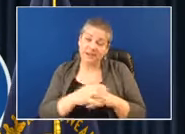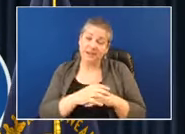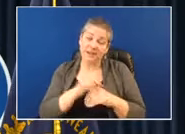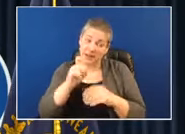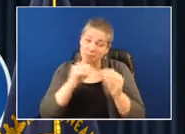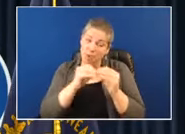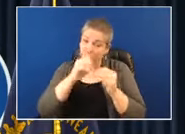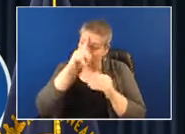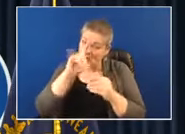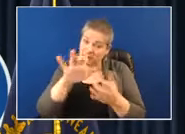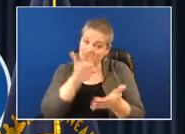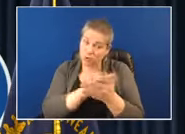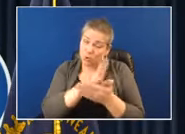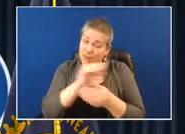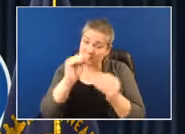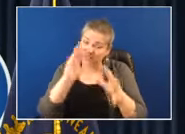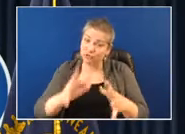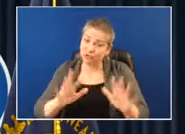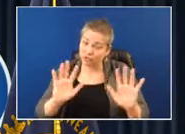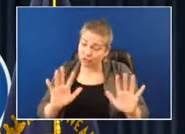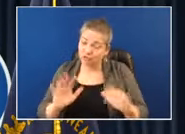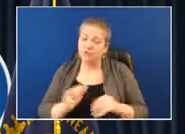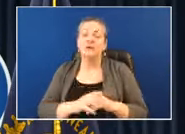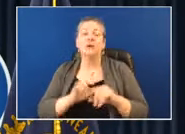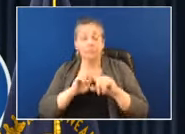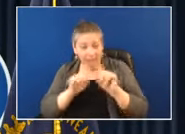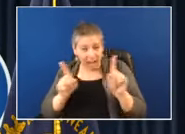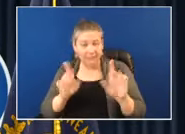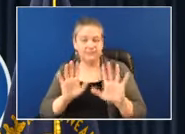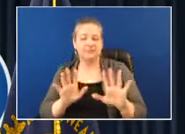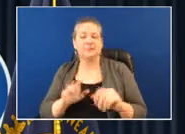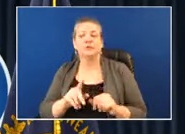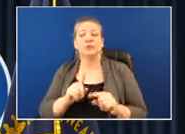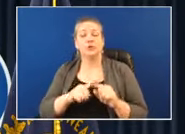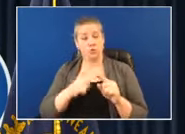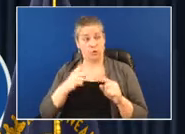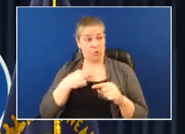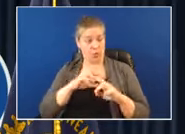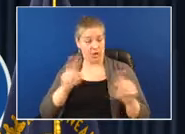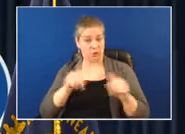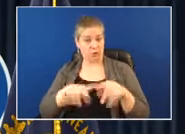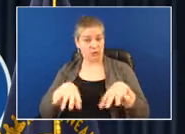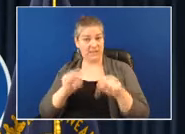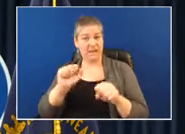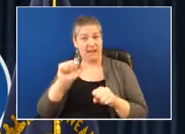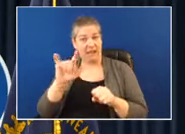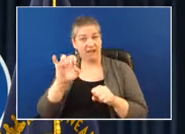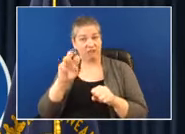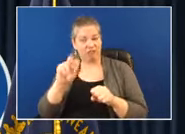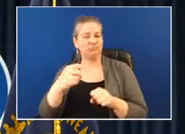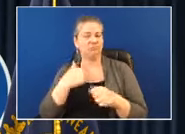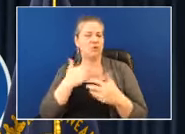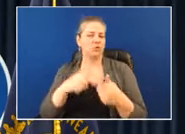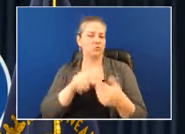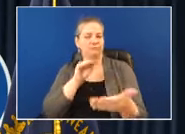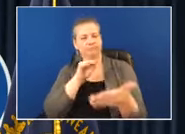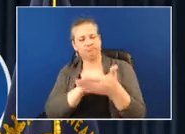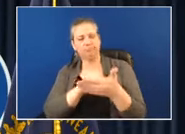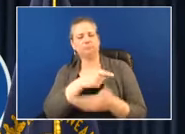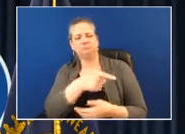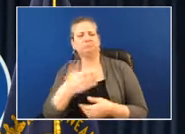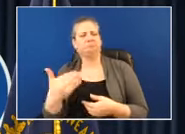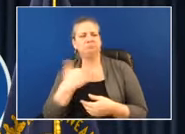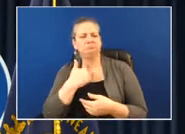educators. But when we get around to taking action on the budget, I do want to note that it has a